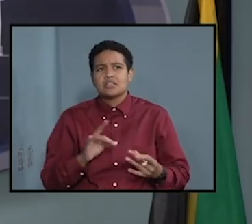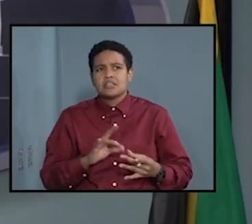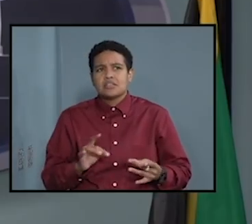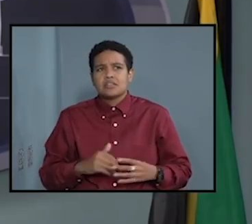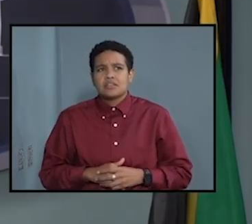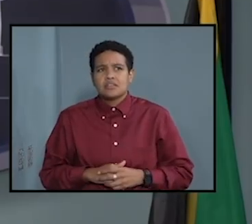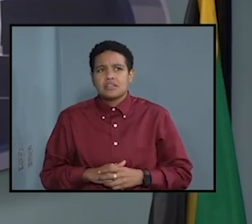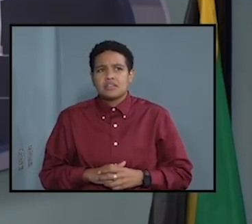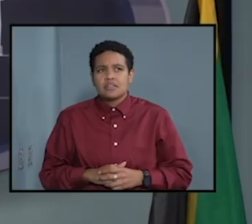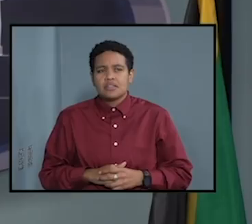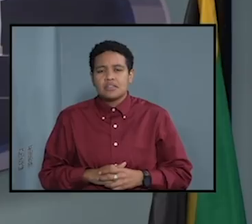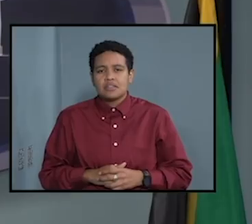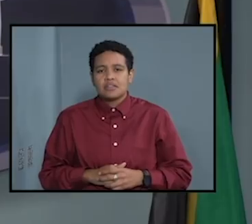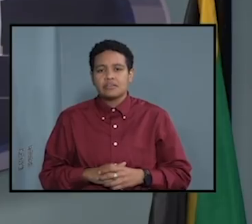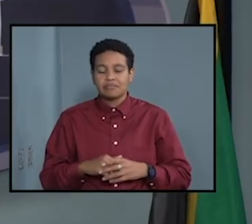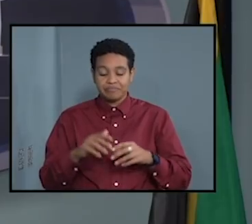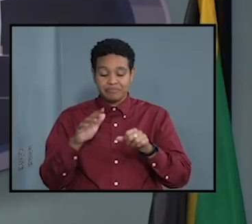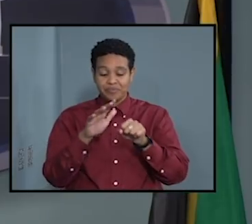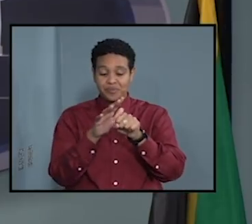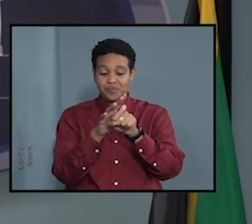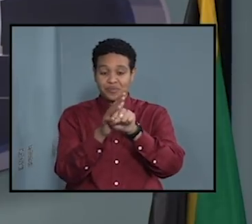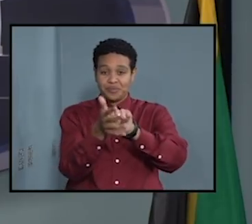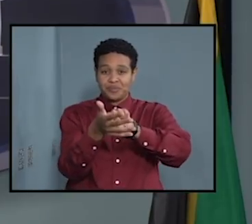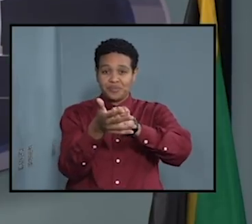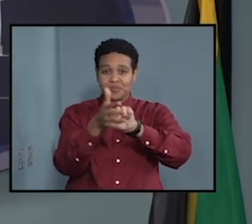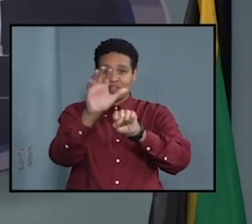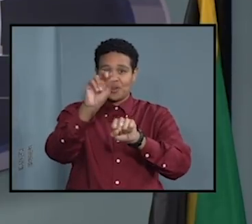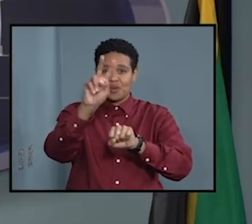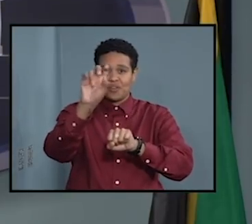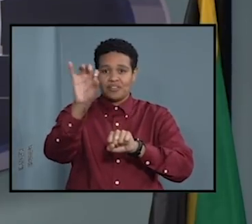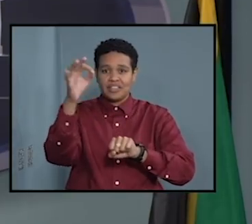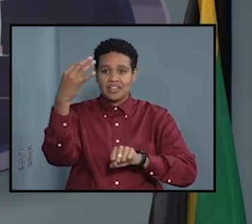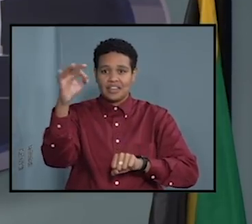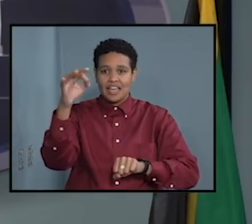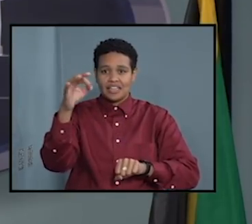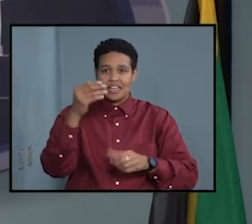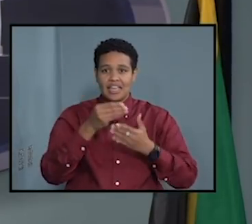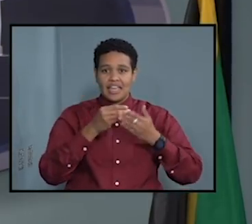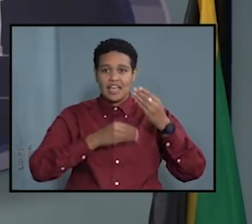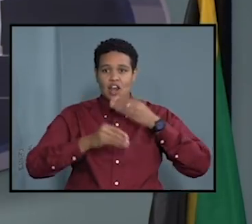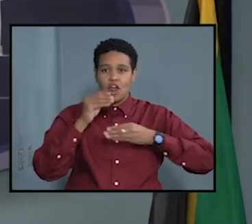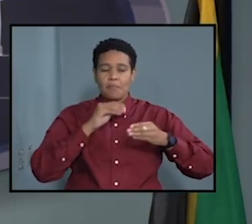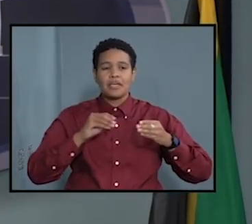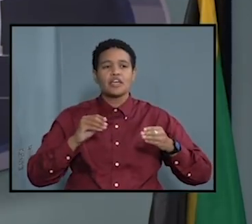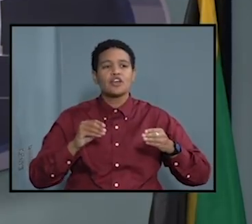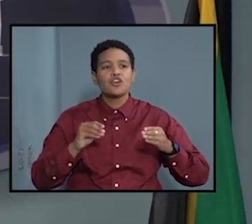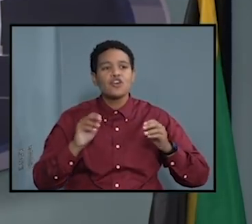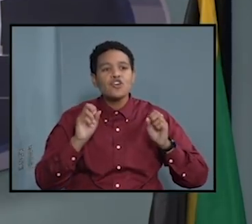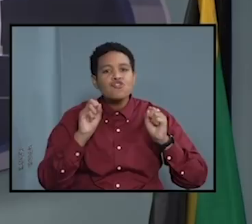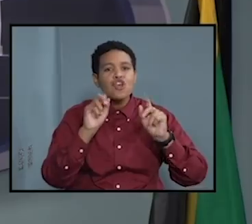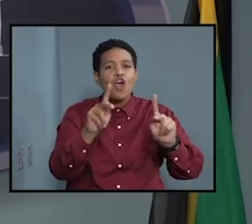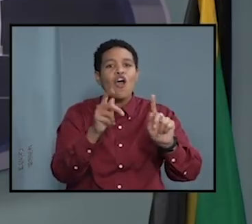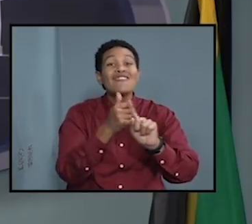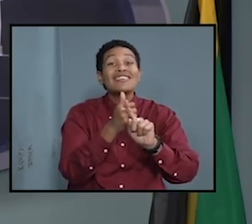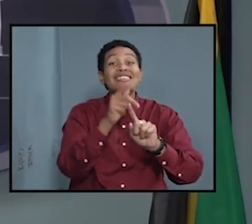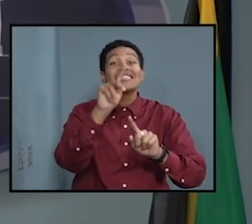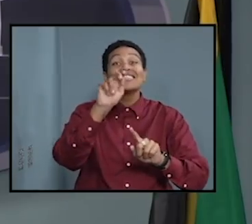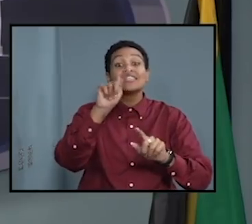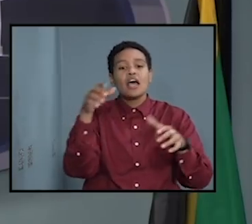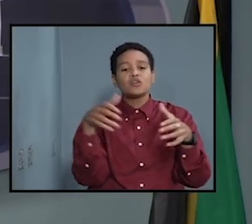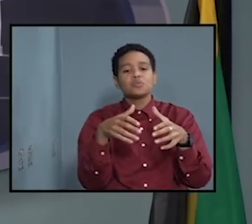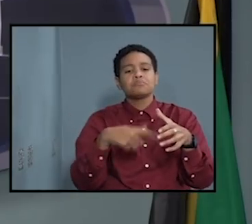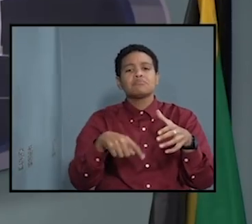The COVID Economic Recovery Task Force is a multi-stakeholder task